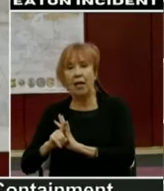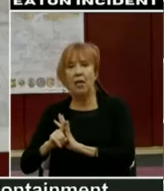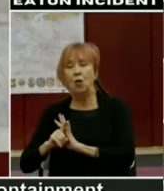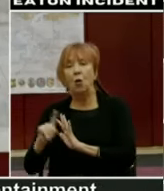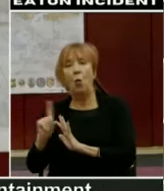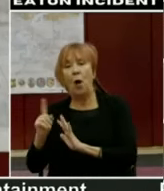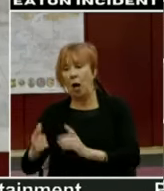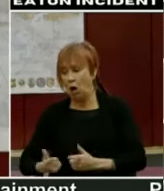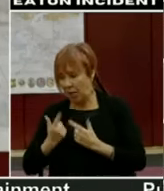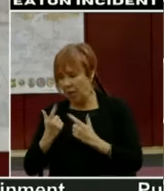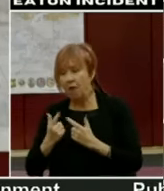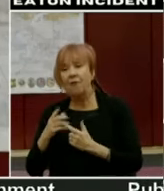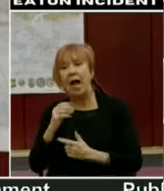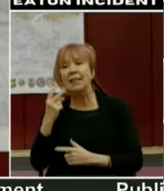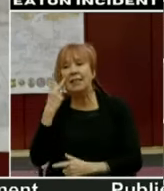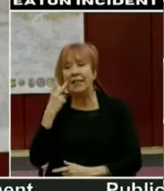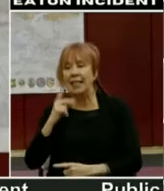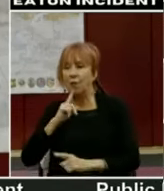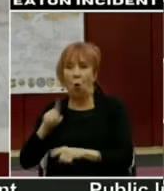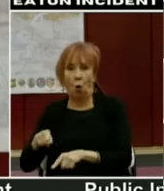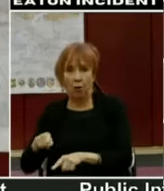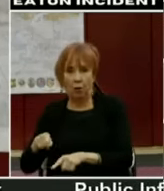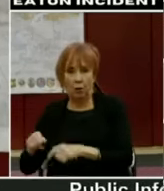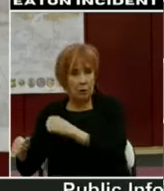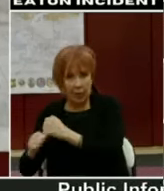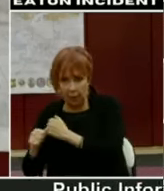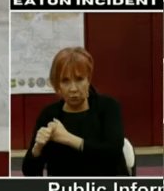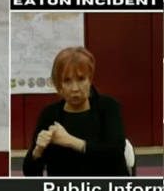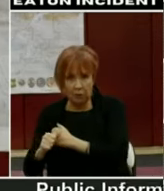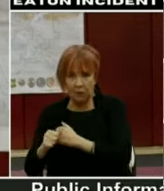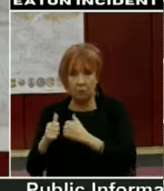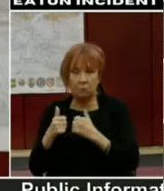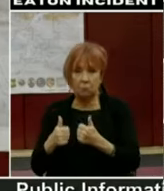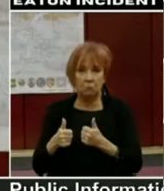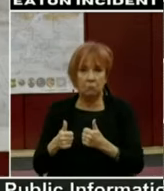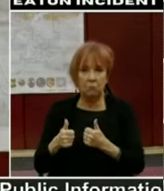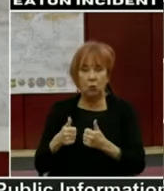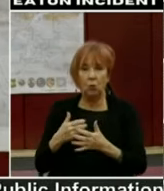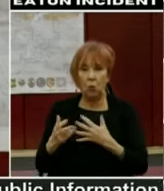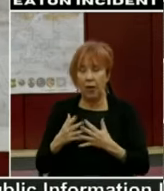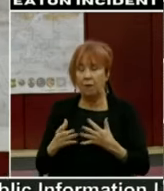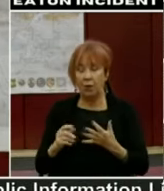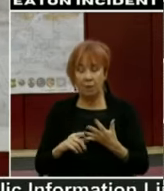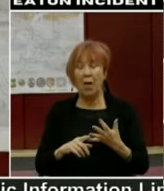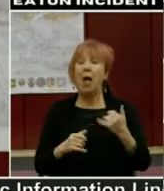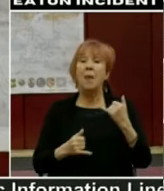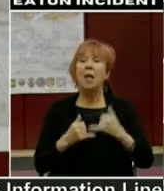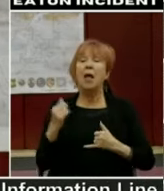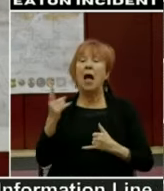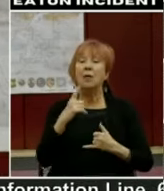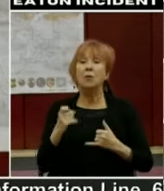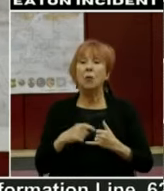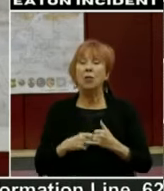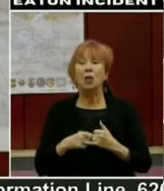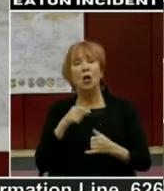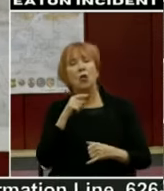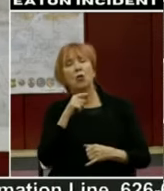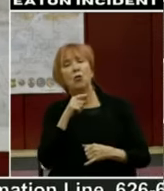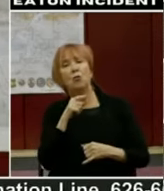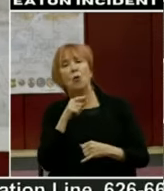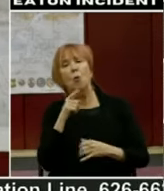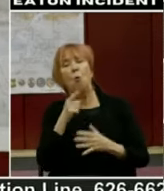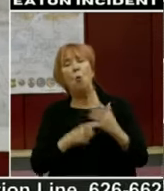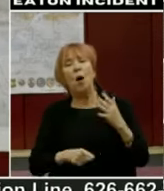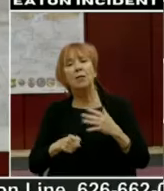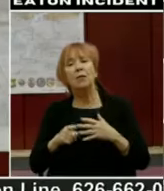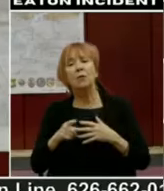ordering you not to use the water. And I think the last one is, someone asked, and it was a really good question, I'm happy you got it. What is the location of